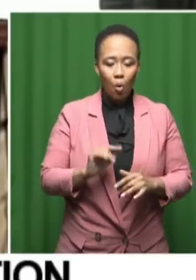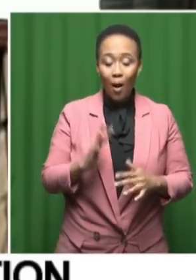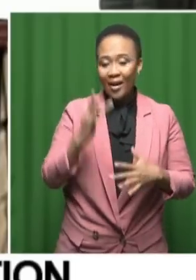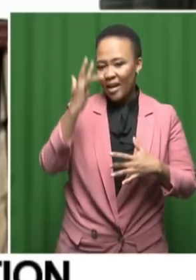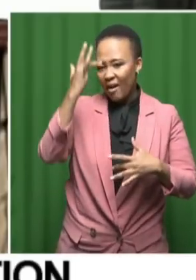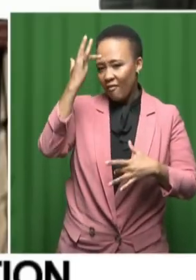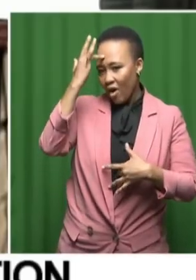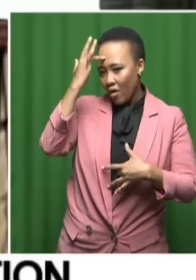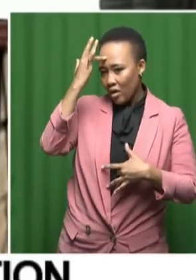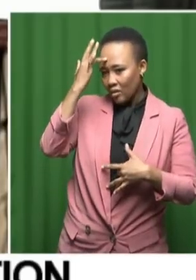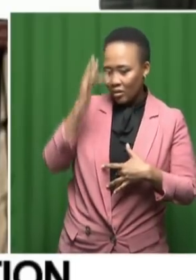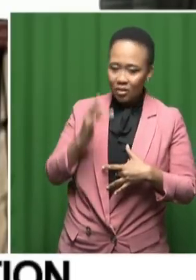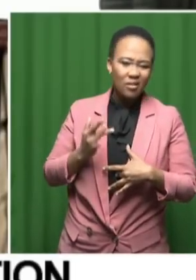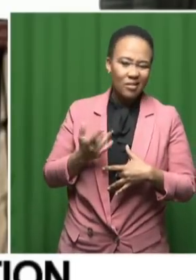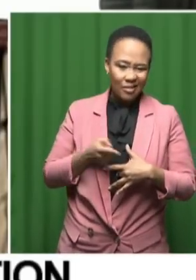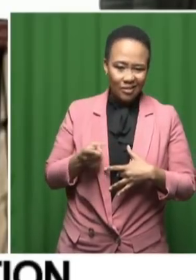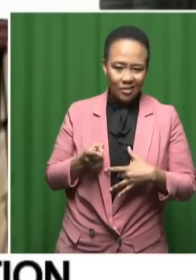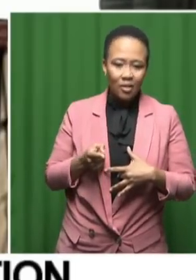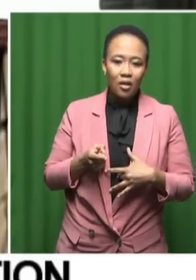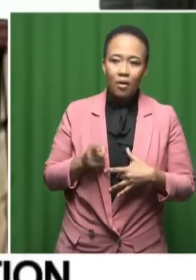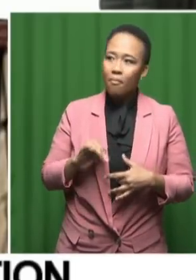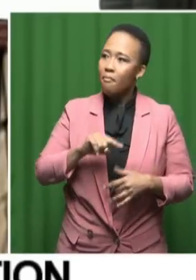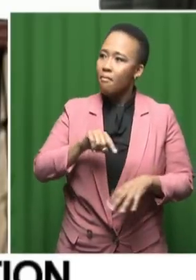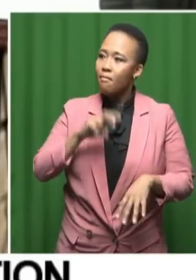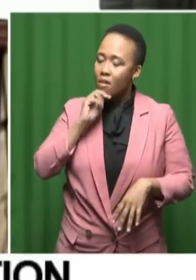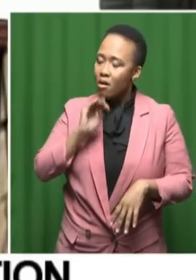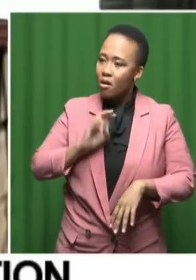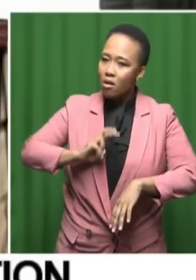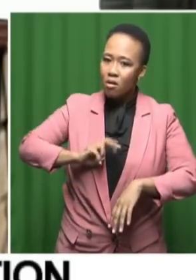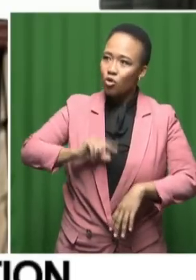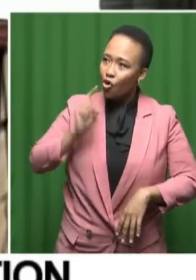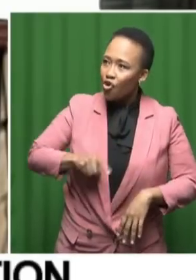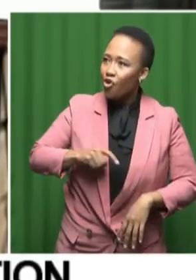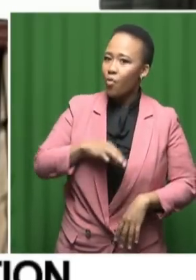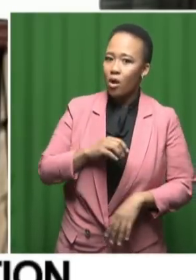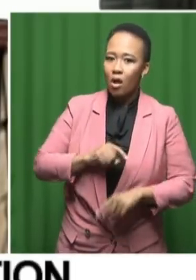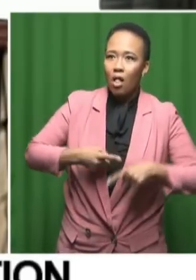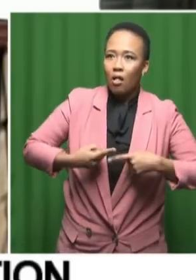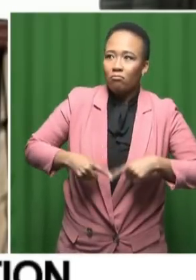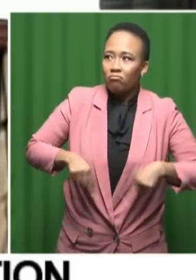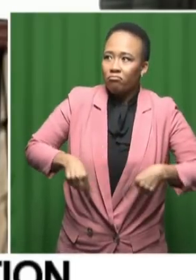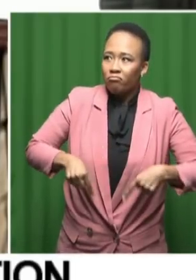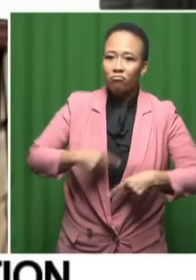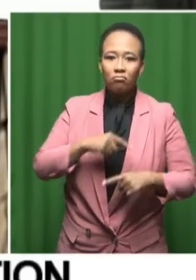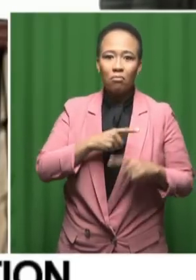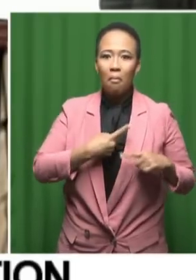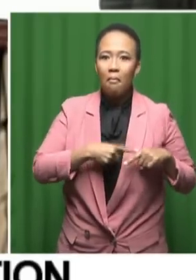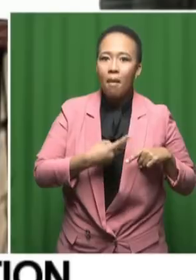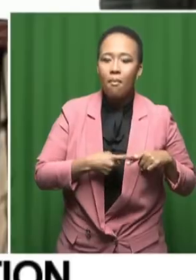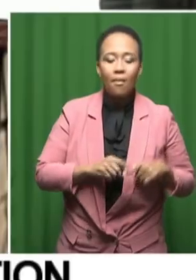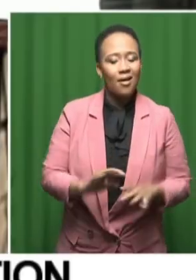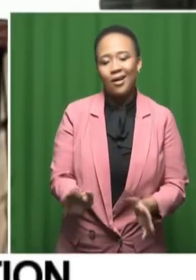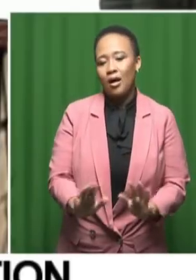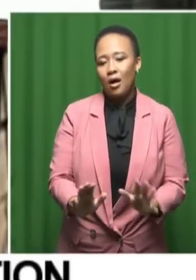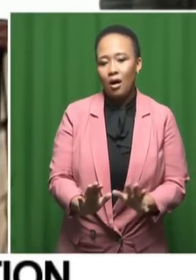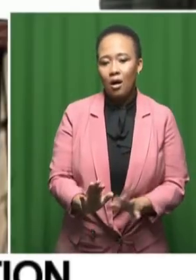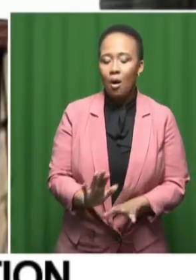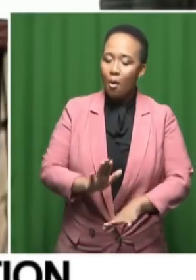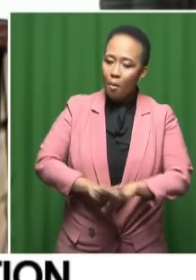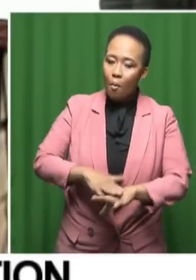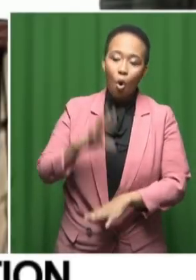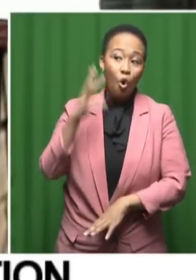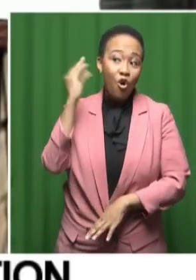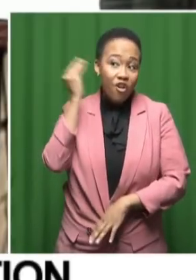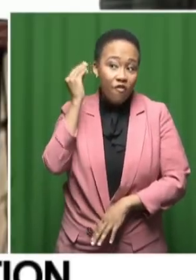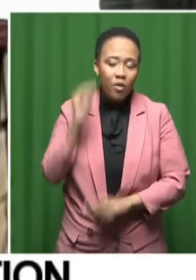the Omicron variant. And so there's no panic as such at this stage. However, the only alert is that more data from China will